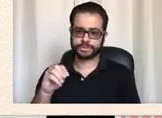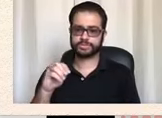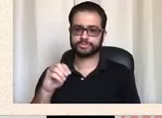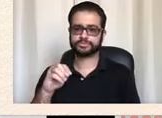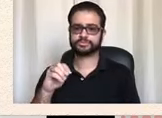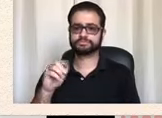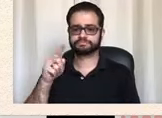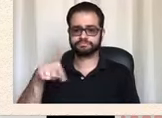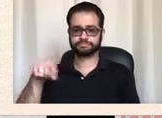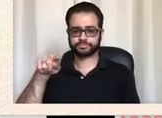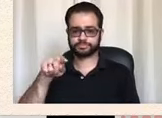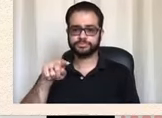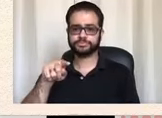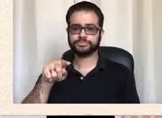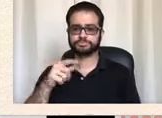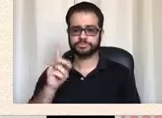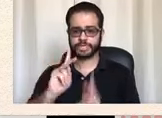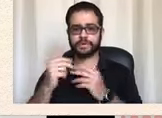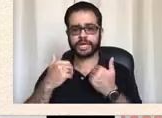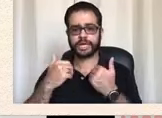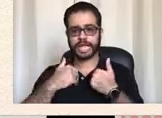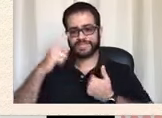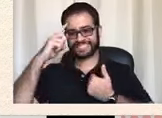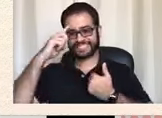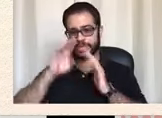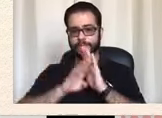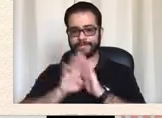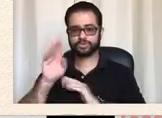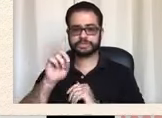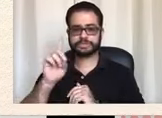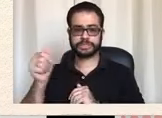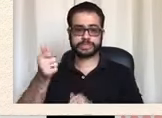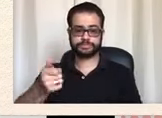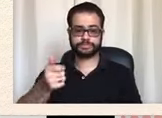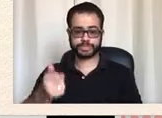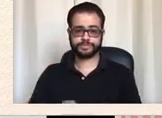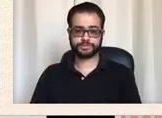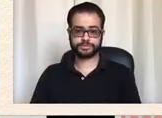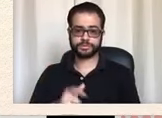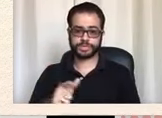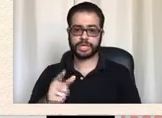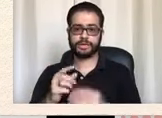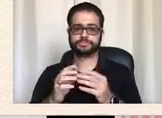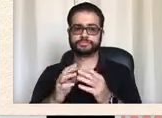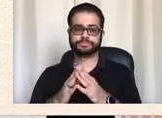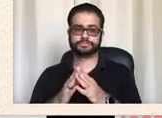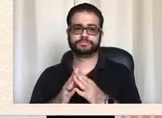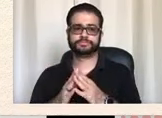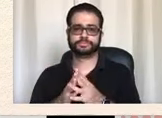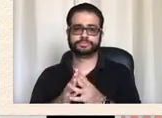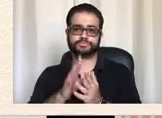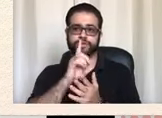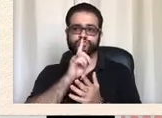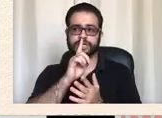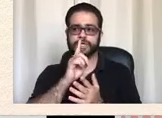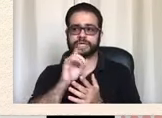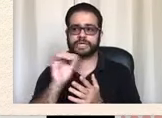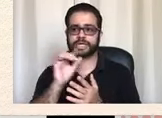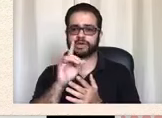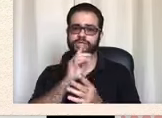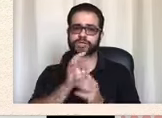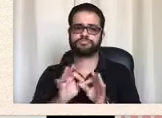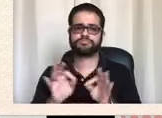who have a developmental disability themselves, which makes it really, Really, a core component to all the stuff that we